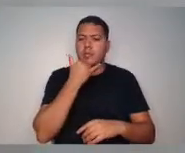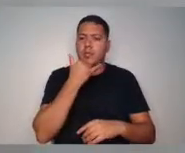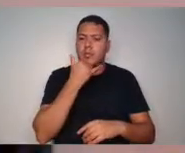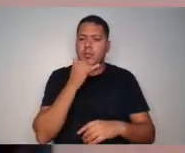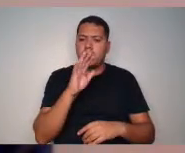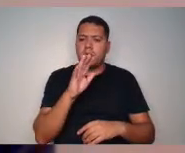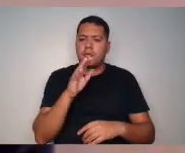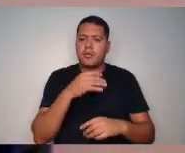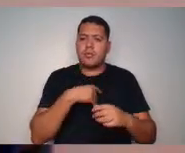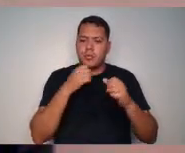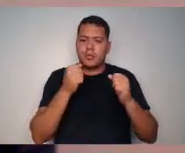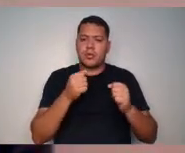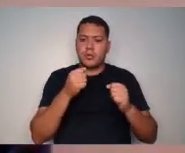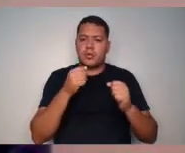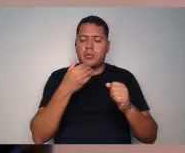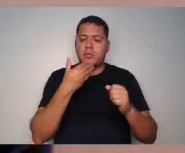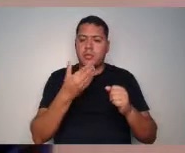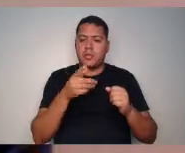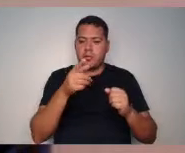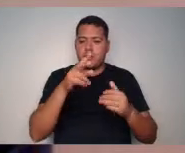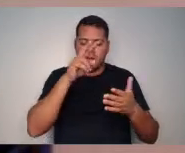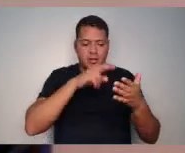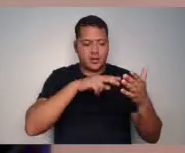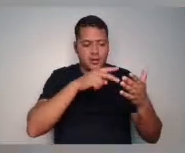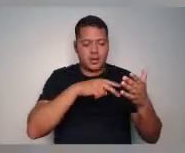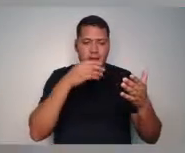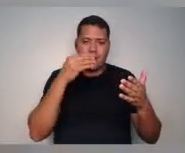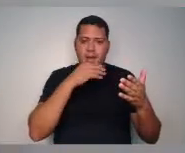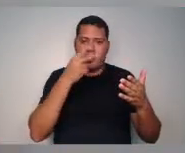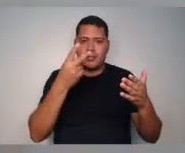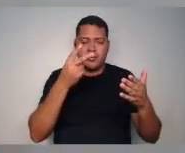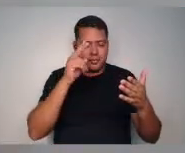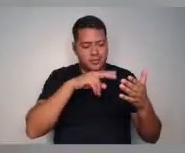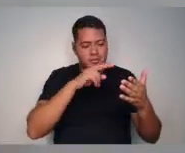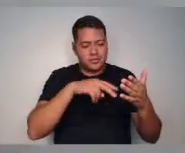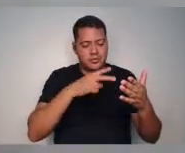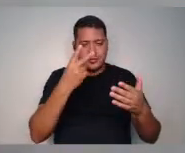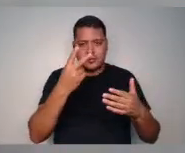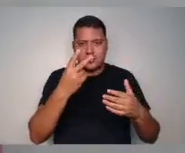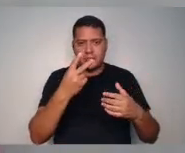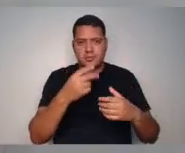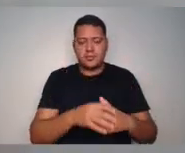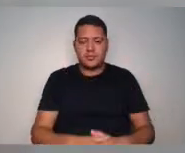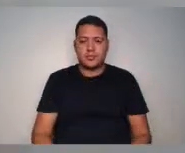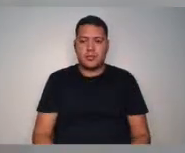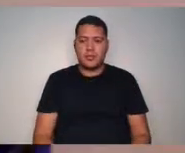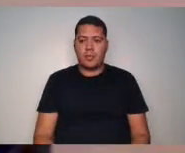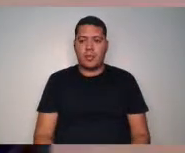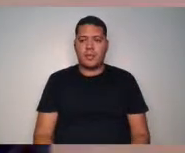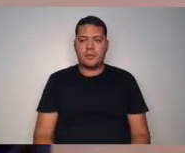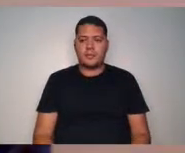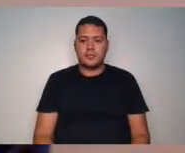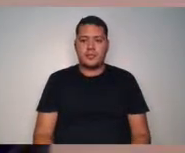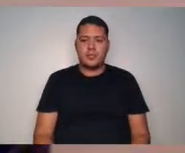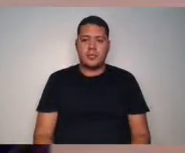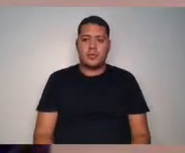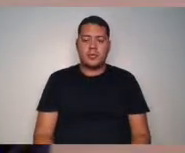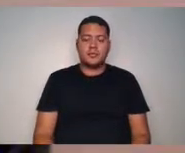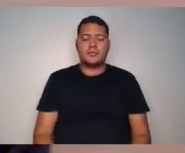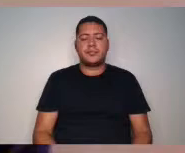Can I, please, can you read? Can you read both questions, because they're very well connected?